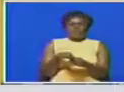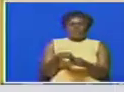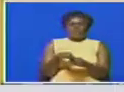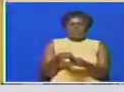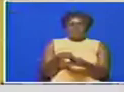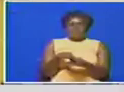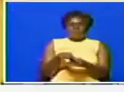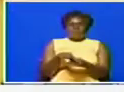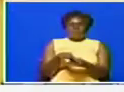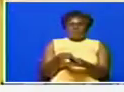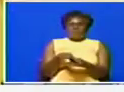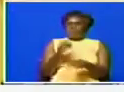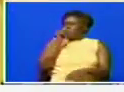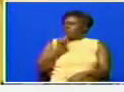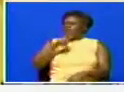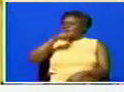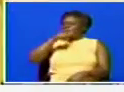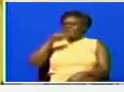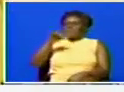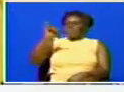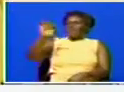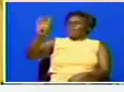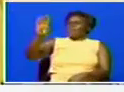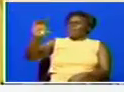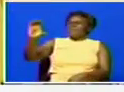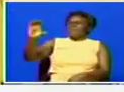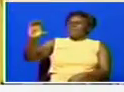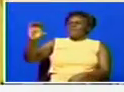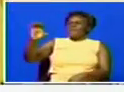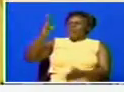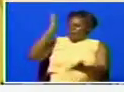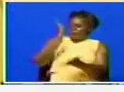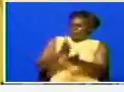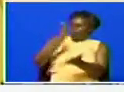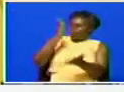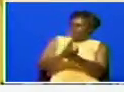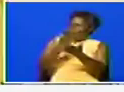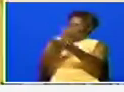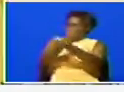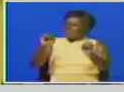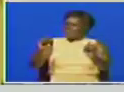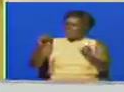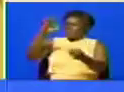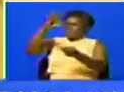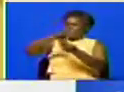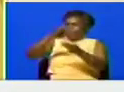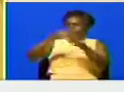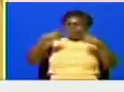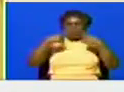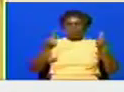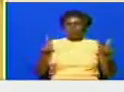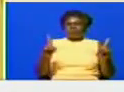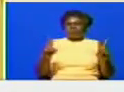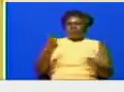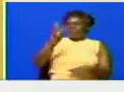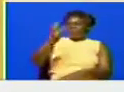From confidential IBC sources furnishing us with the actual presidential election results contained in